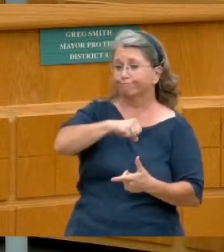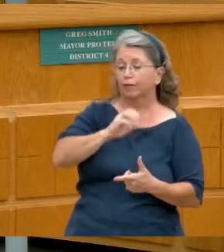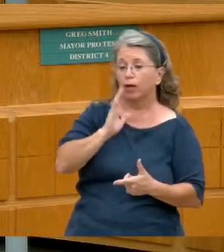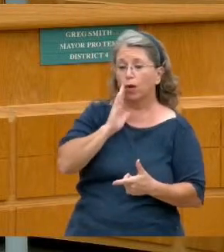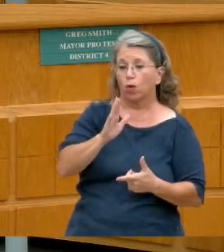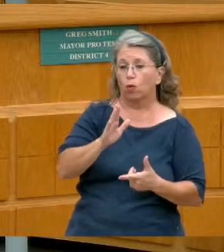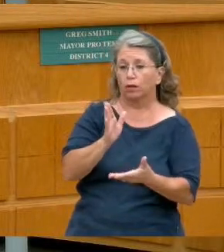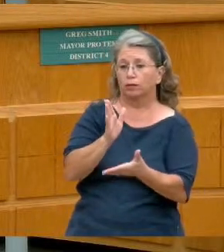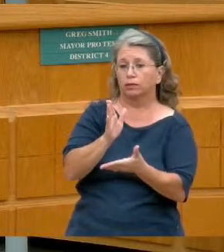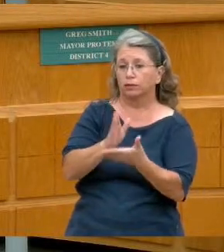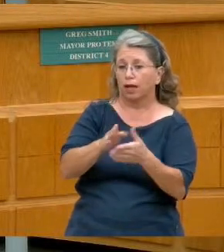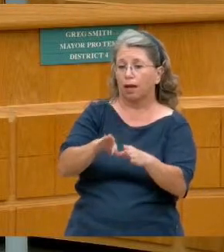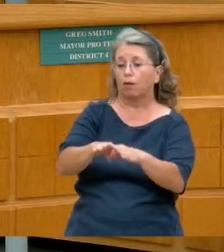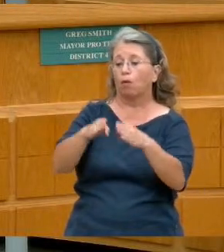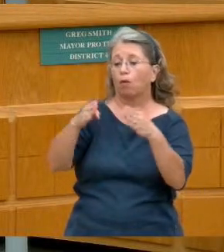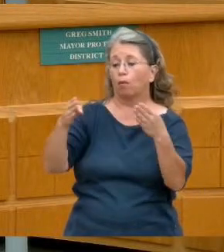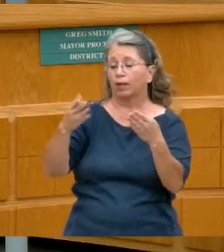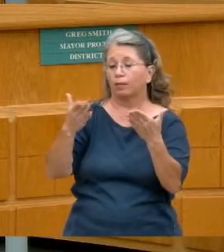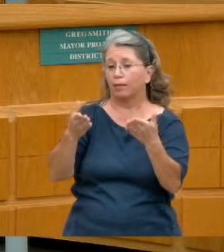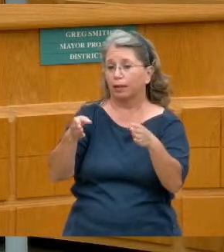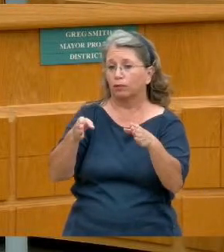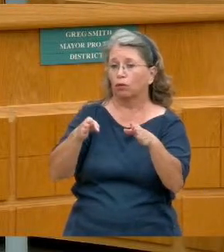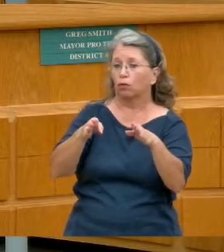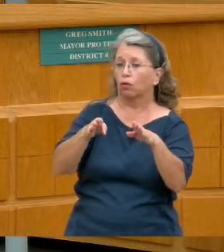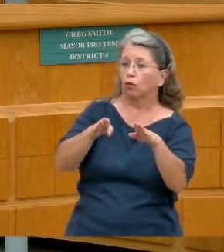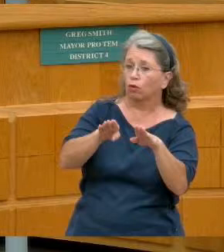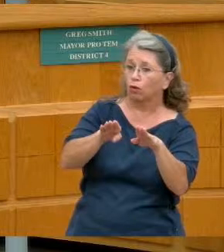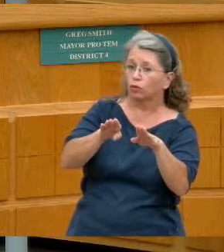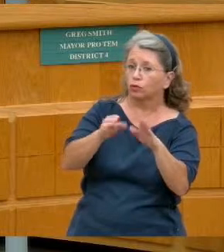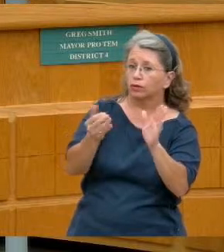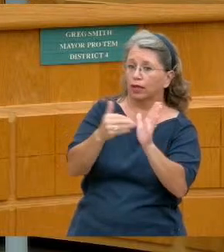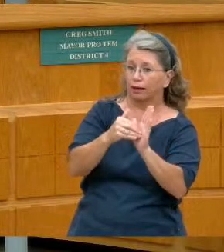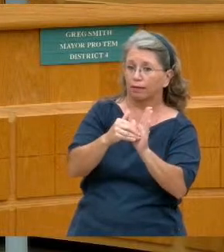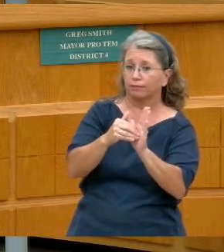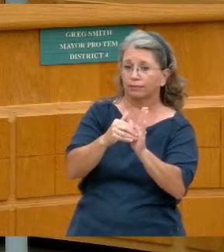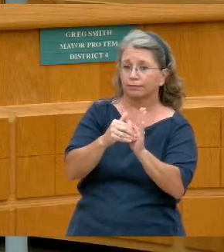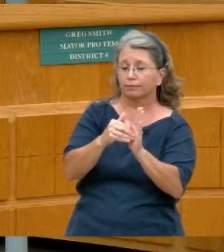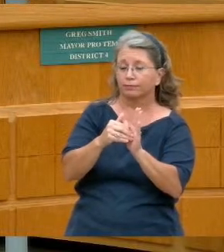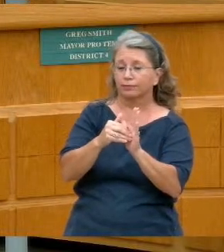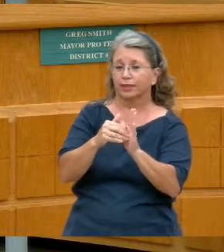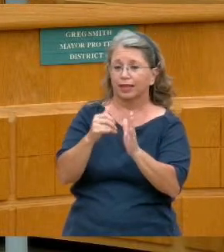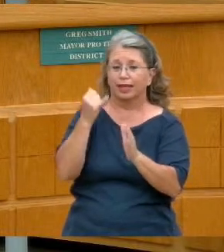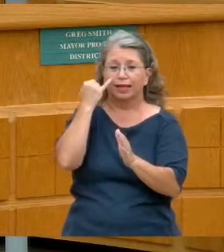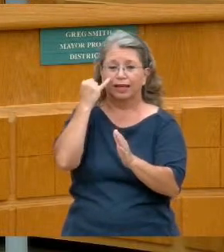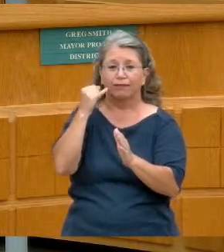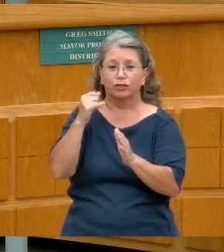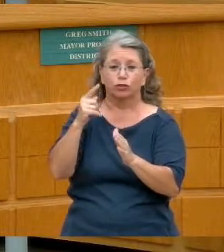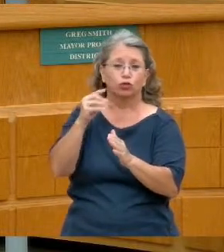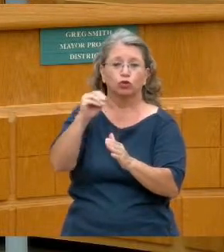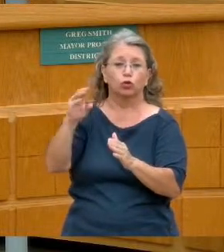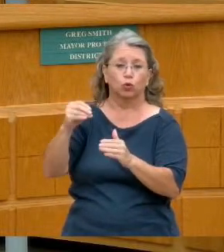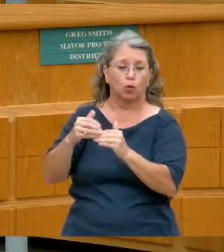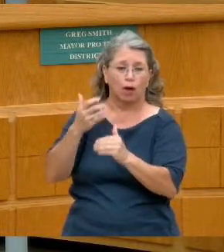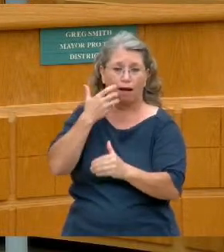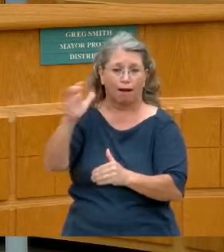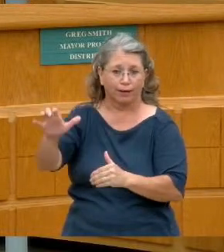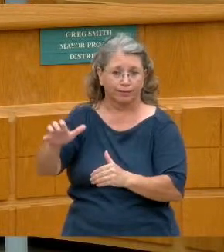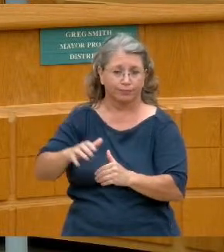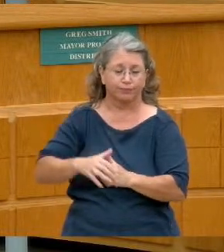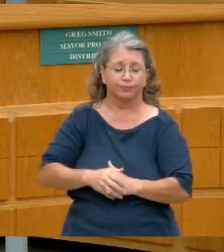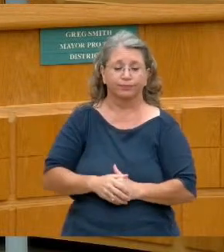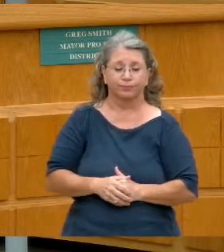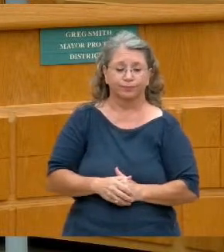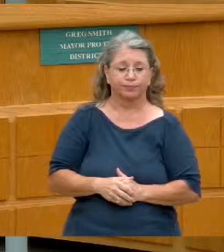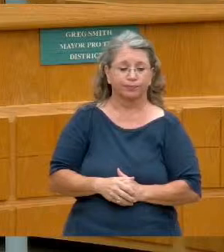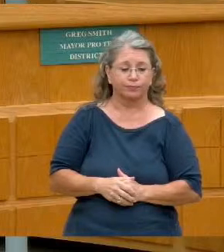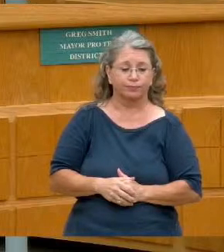even turn it back down a little bit if it gets too hot. So that's the way that I would liken the Open Texas philosophy that we're in right